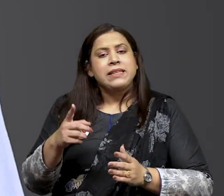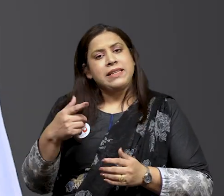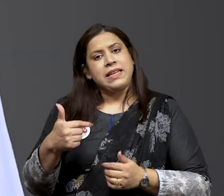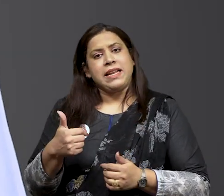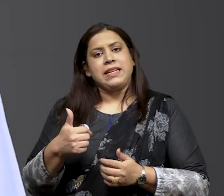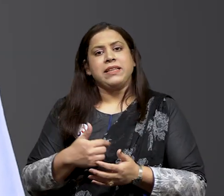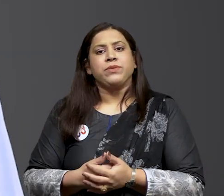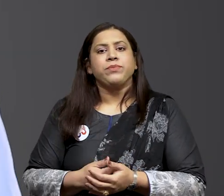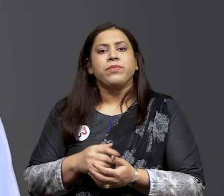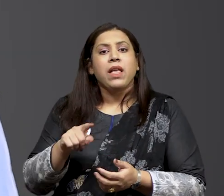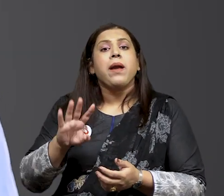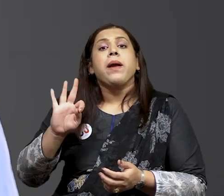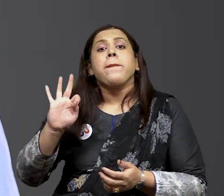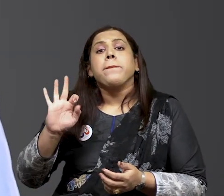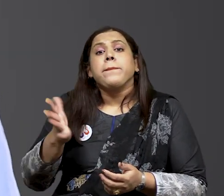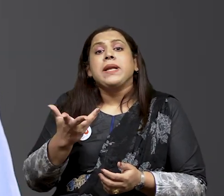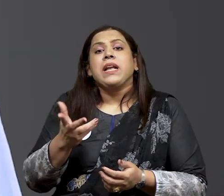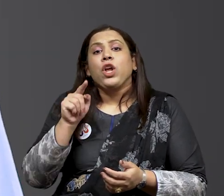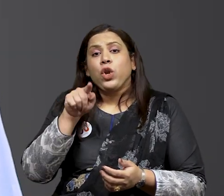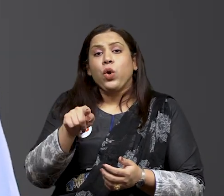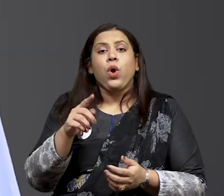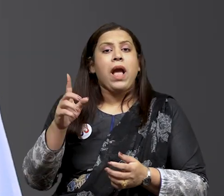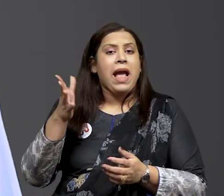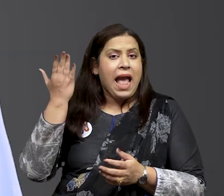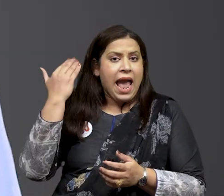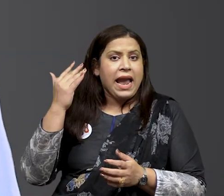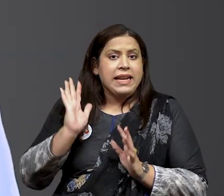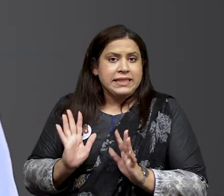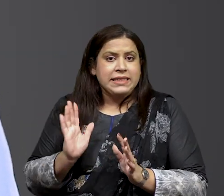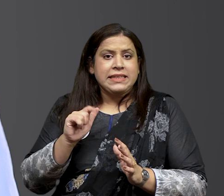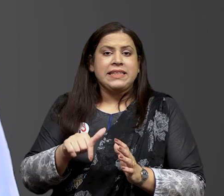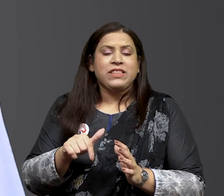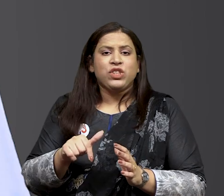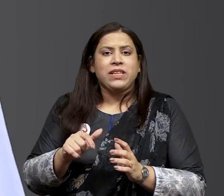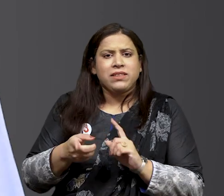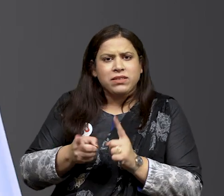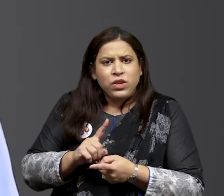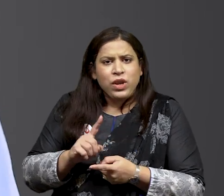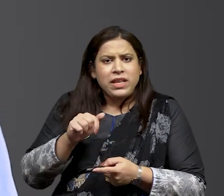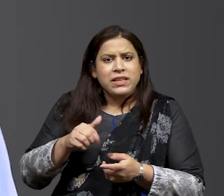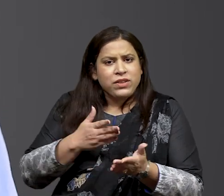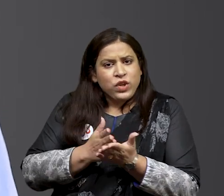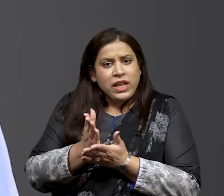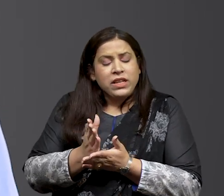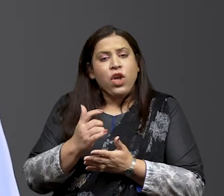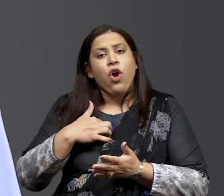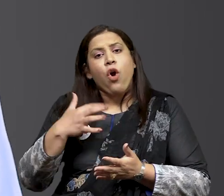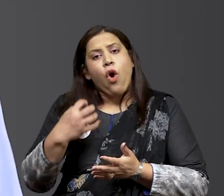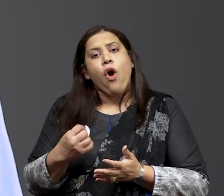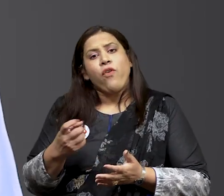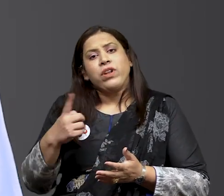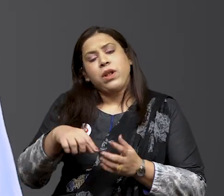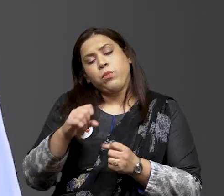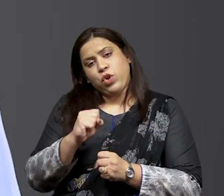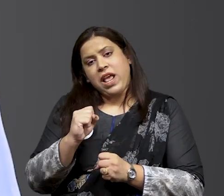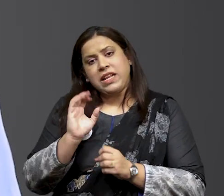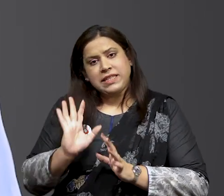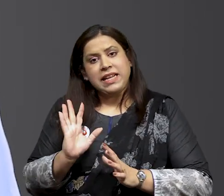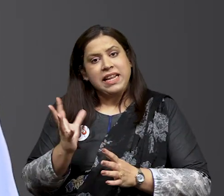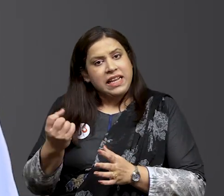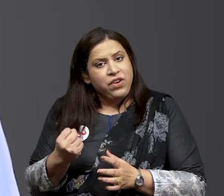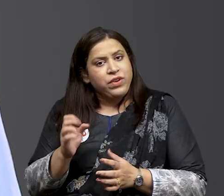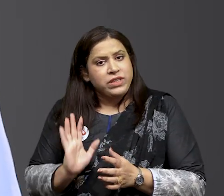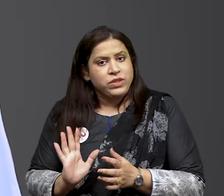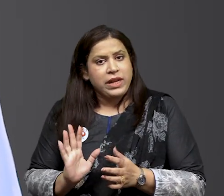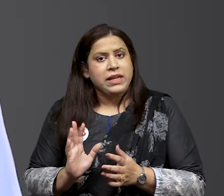largely untapped, because you had very few organizations doing this work, or even if they were doing this work, there was oftentimes a lack of attention being